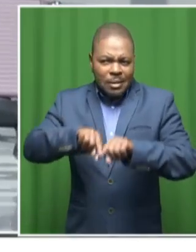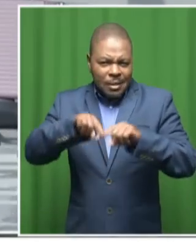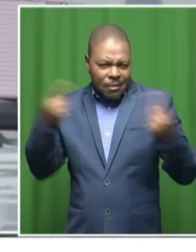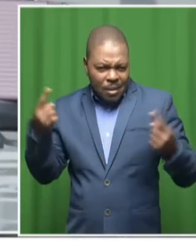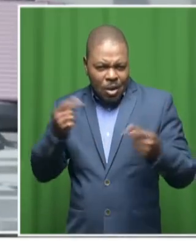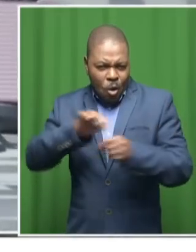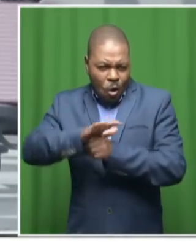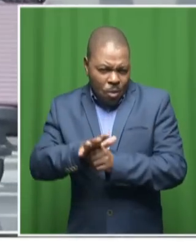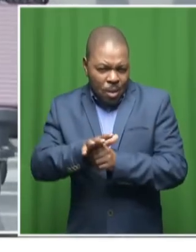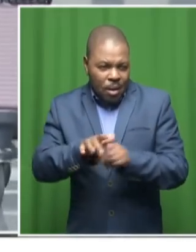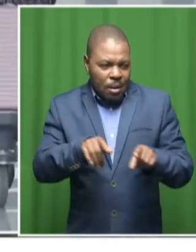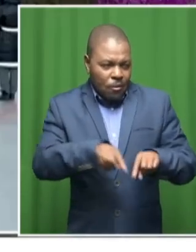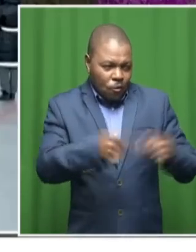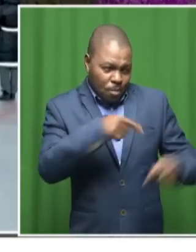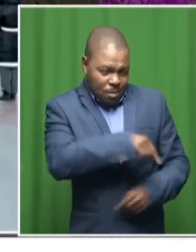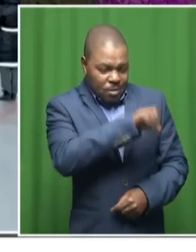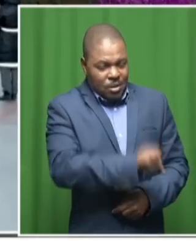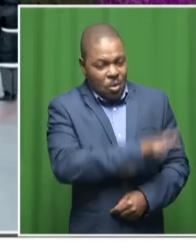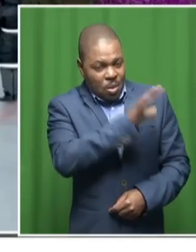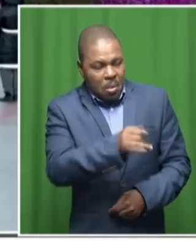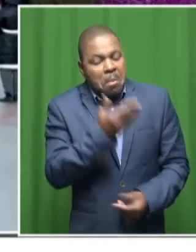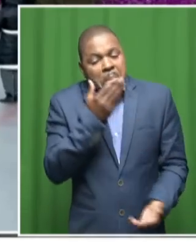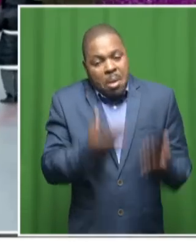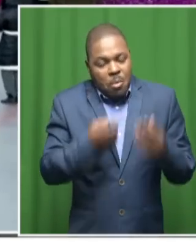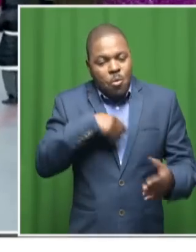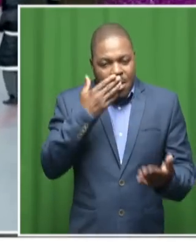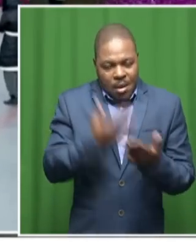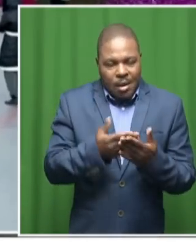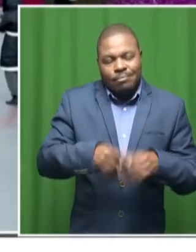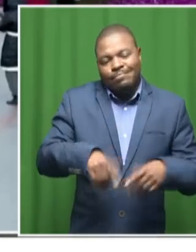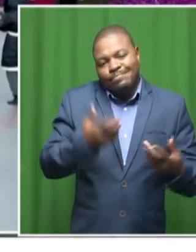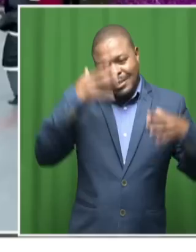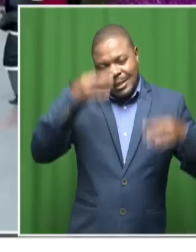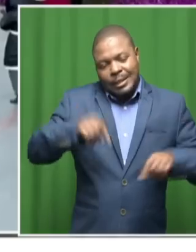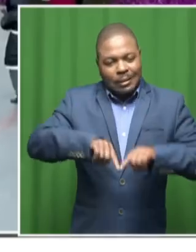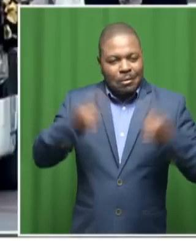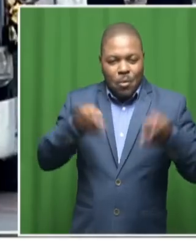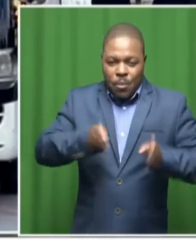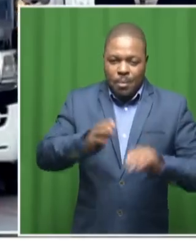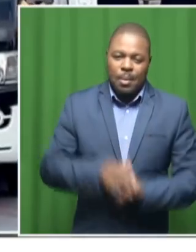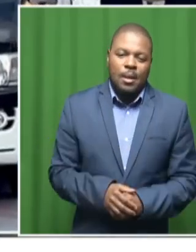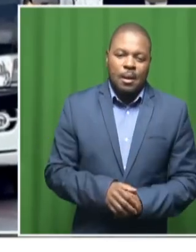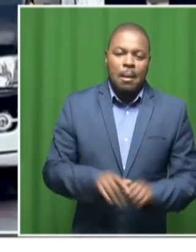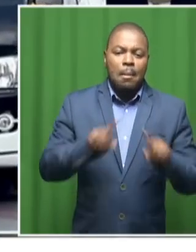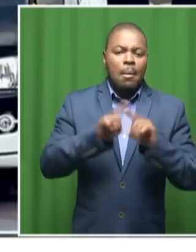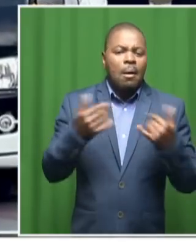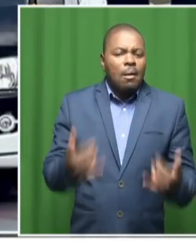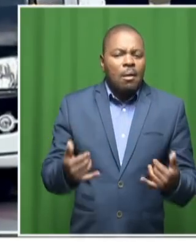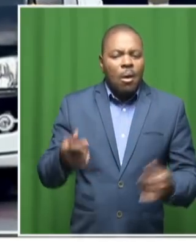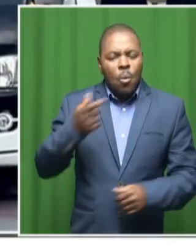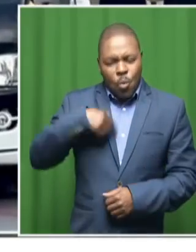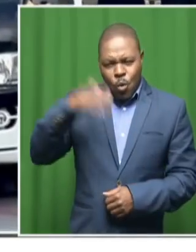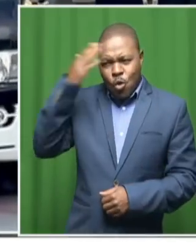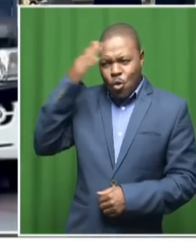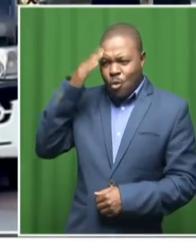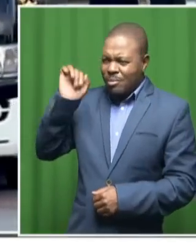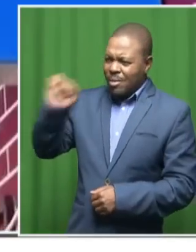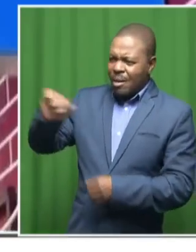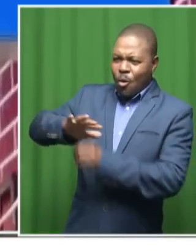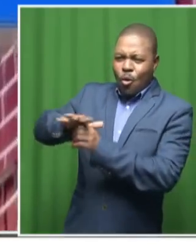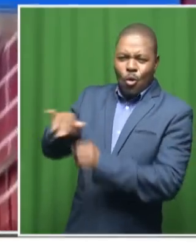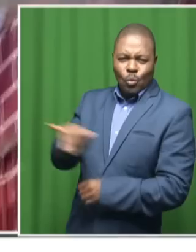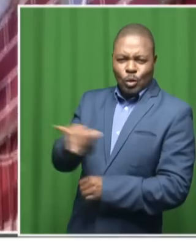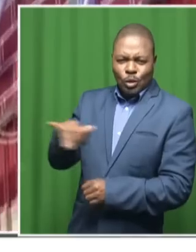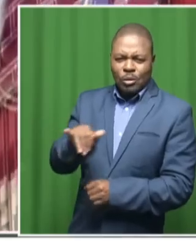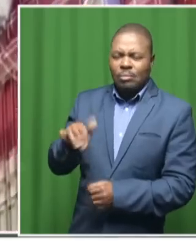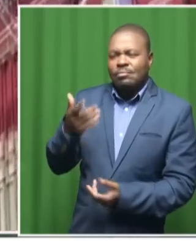what we've had, we may need to react in a different way. But for now, because we know what the variants are, or we believe we